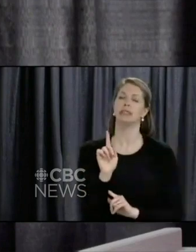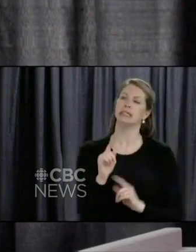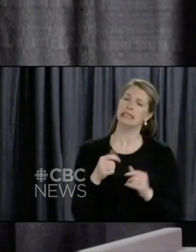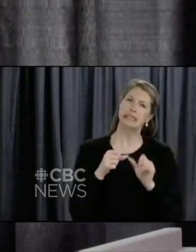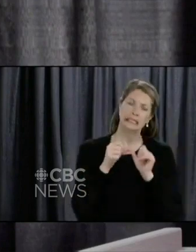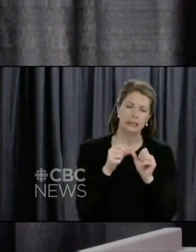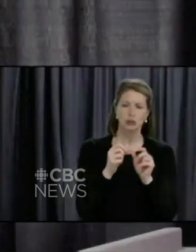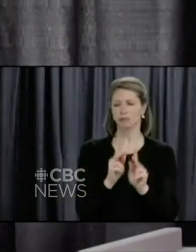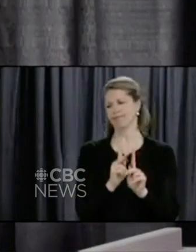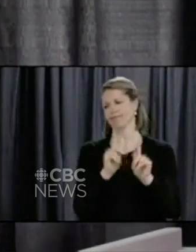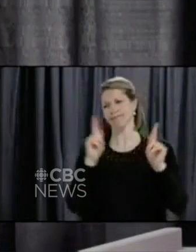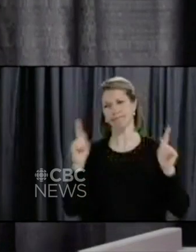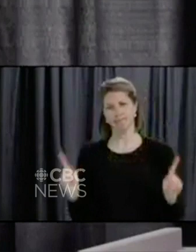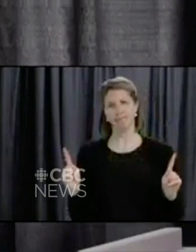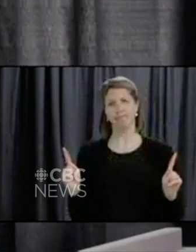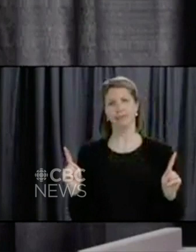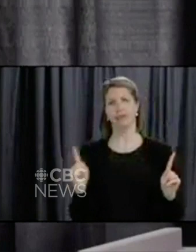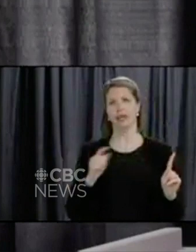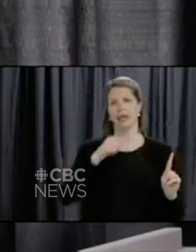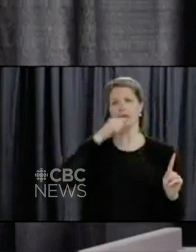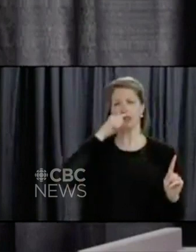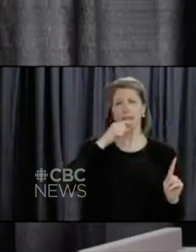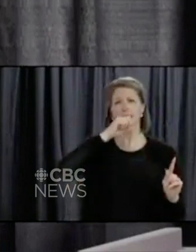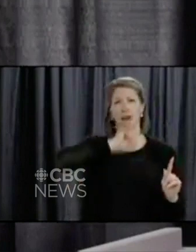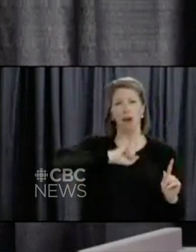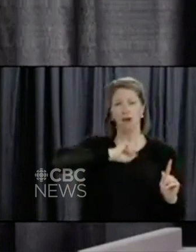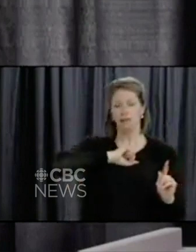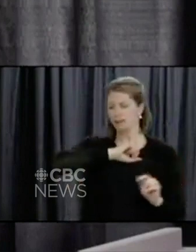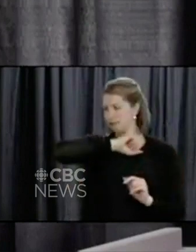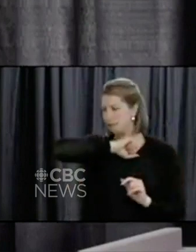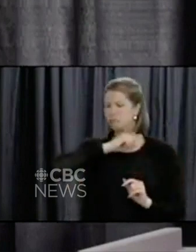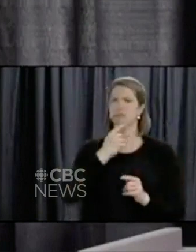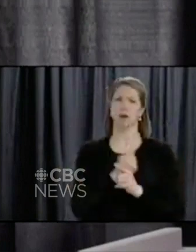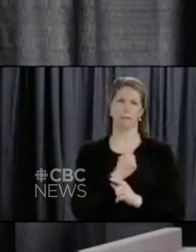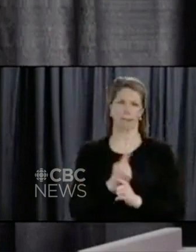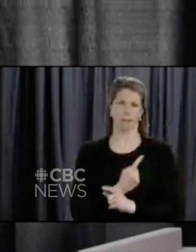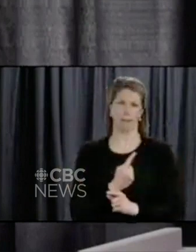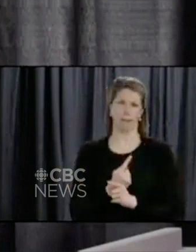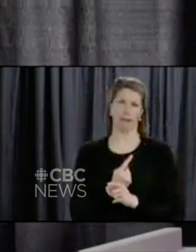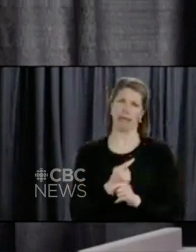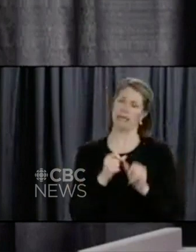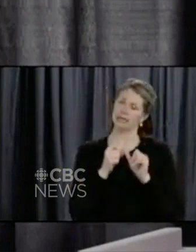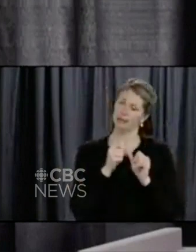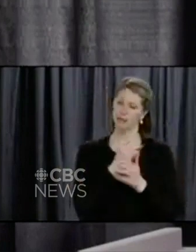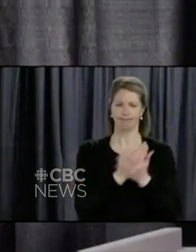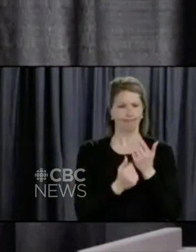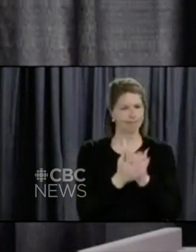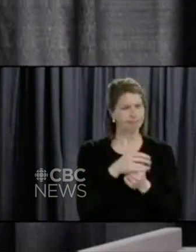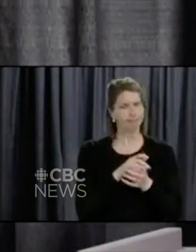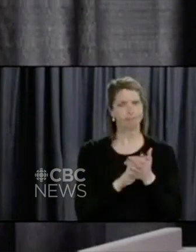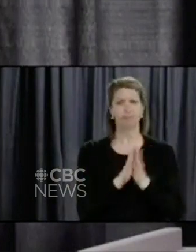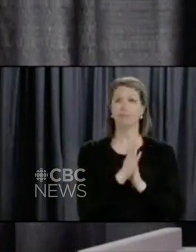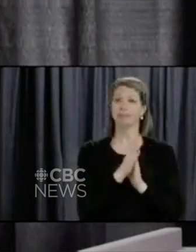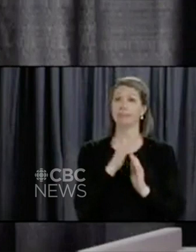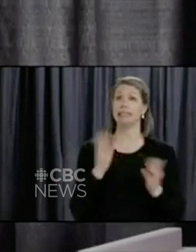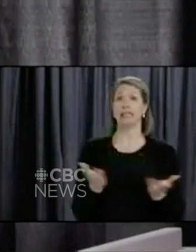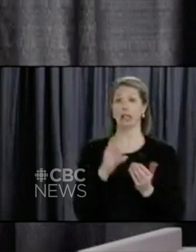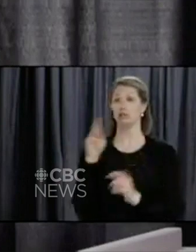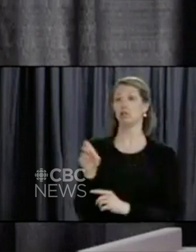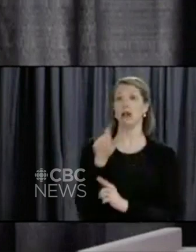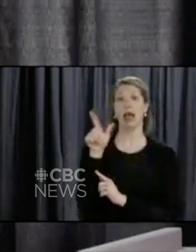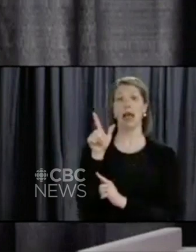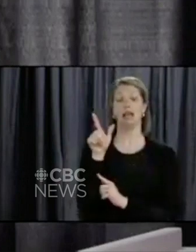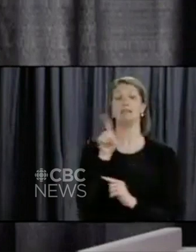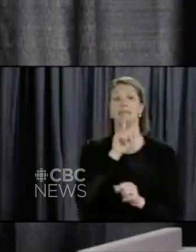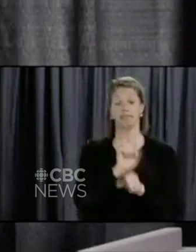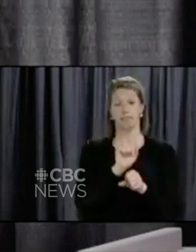others, covering coughs and sneezes, and washing your hands often and well. As we are flattening the curve, people may think